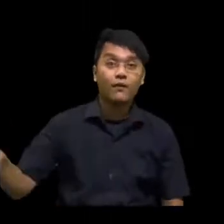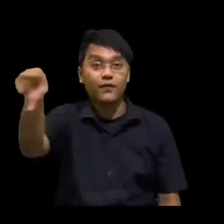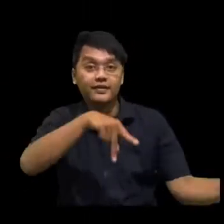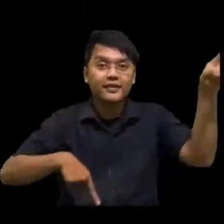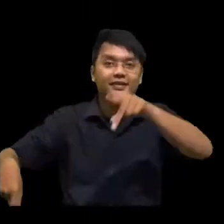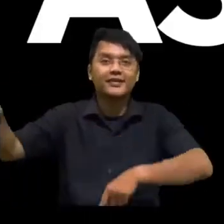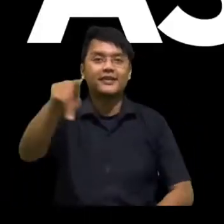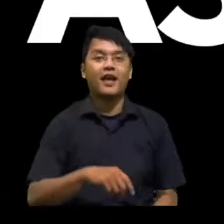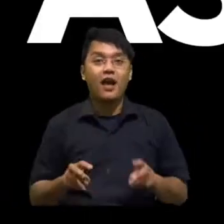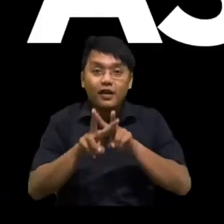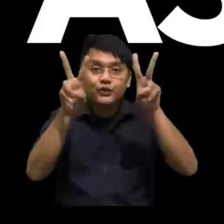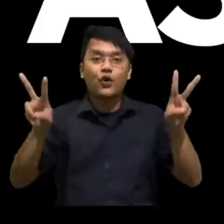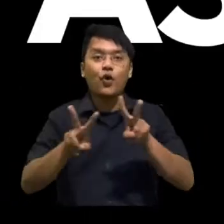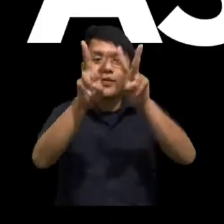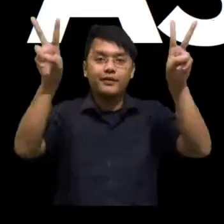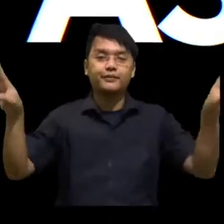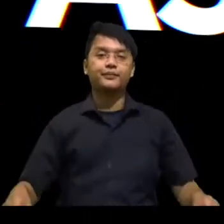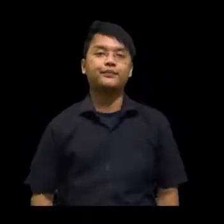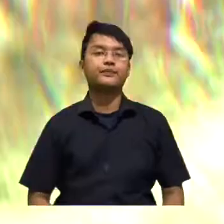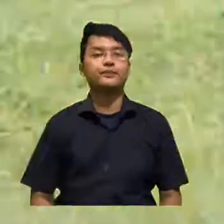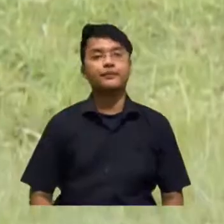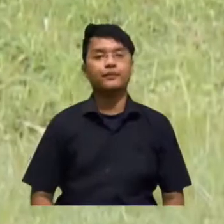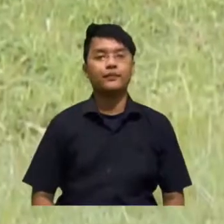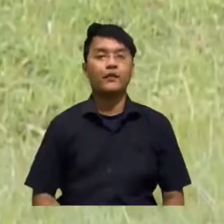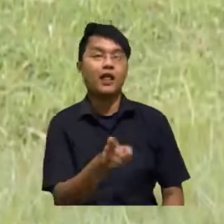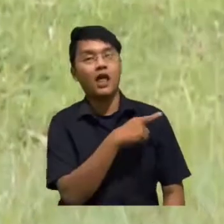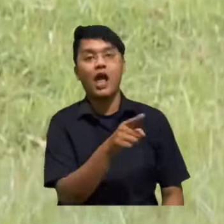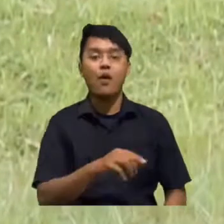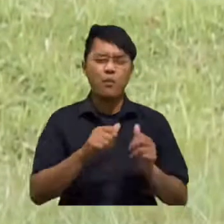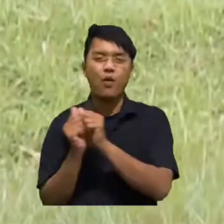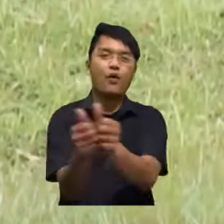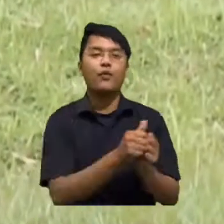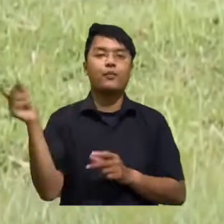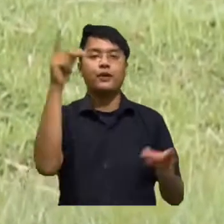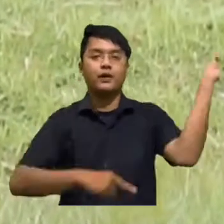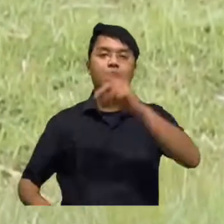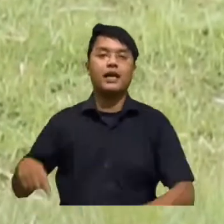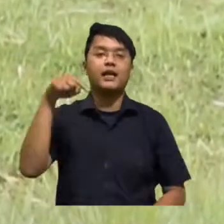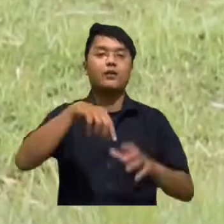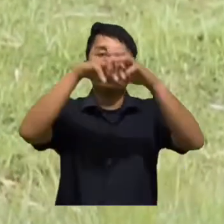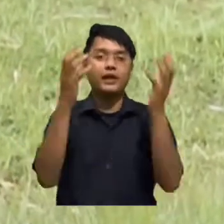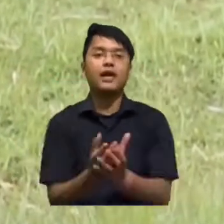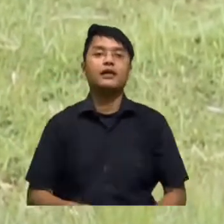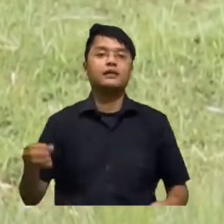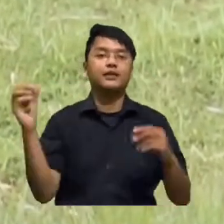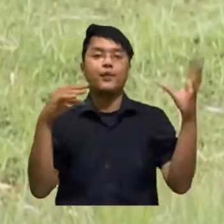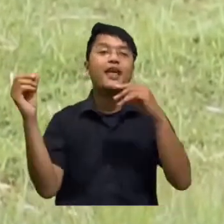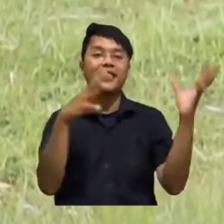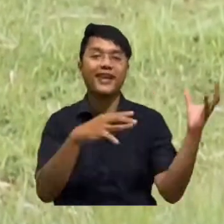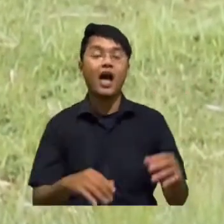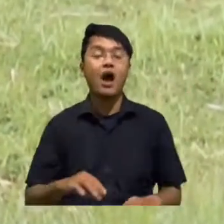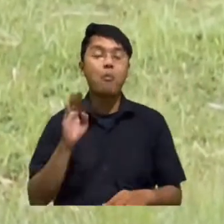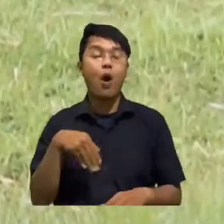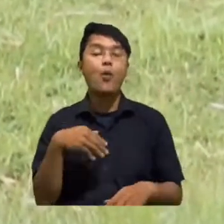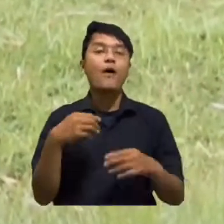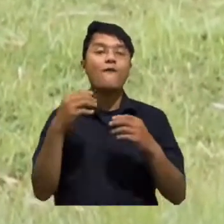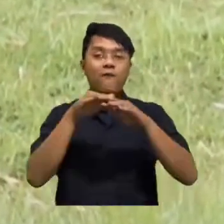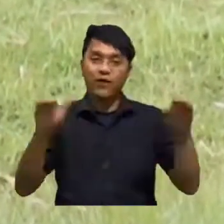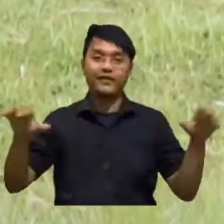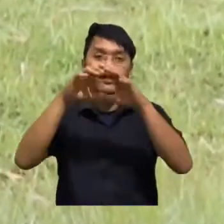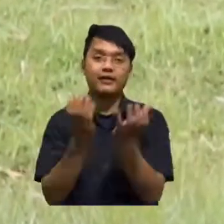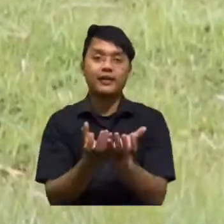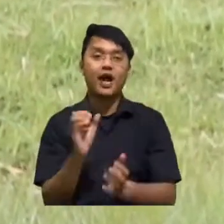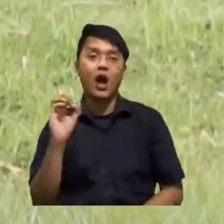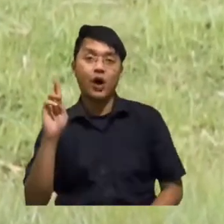physics, astronomy. There are so many people in the world are still debating about flat Earth